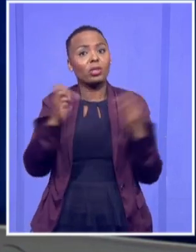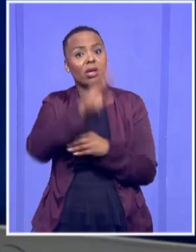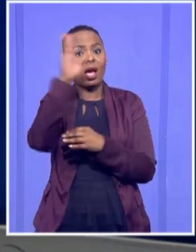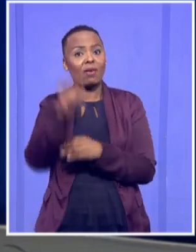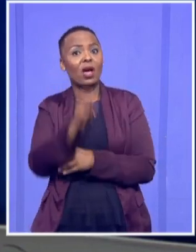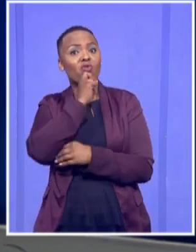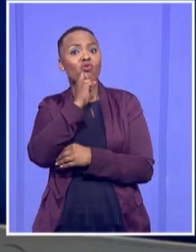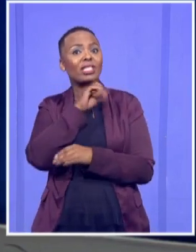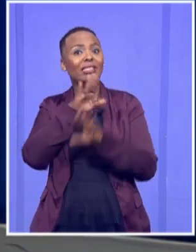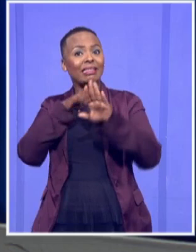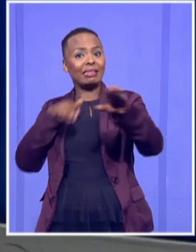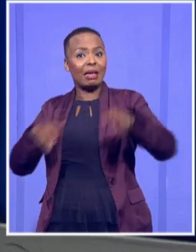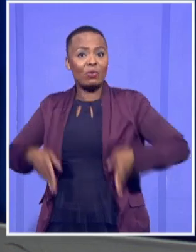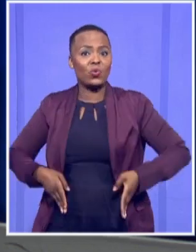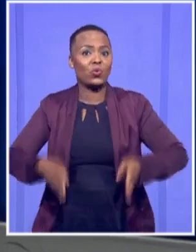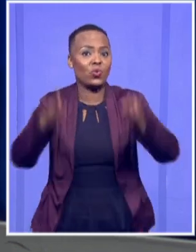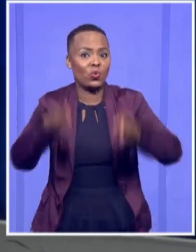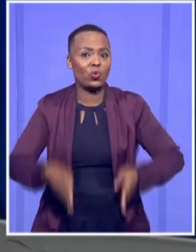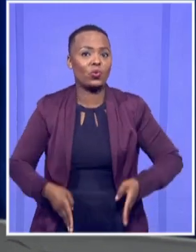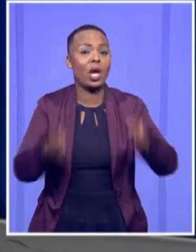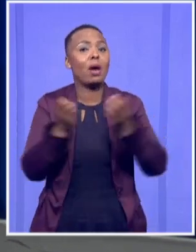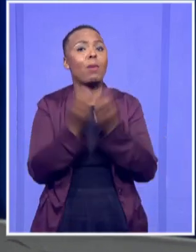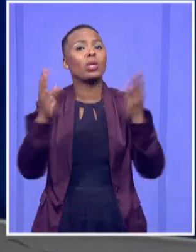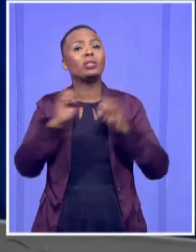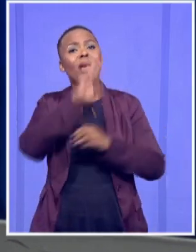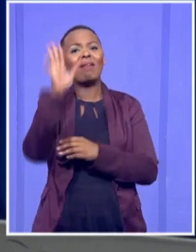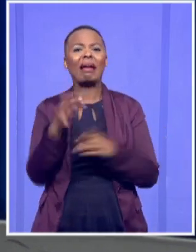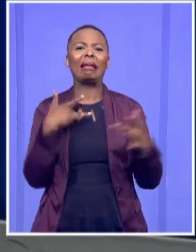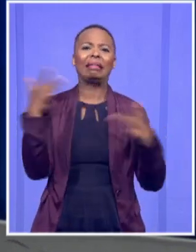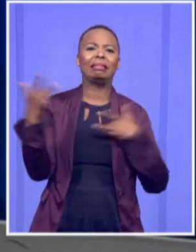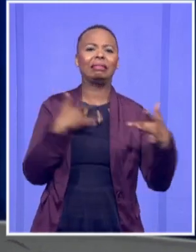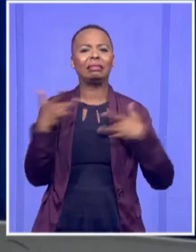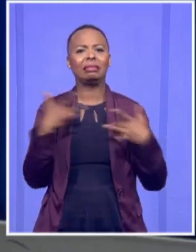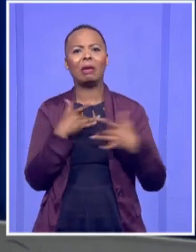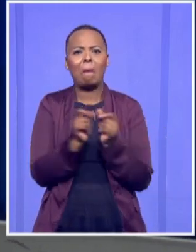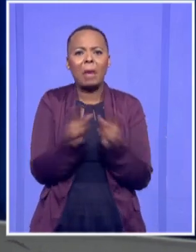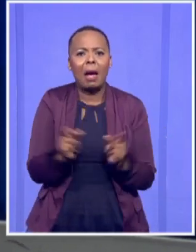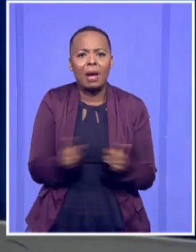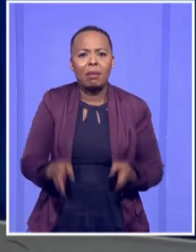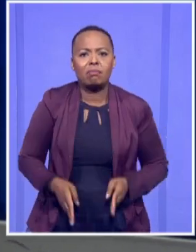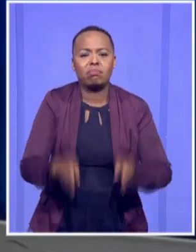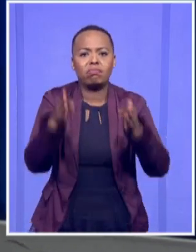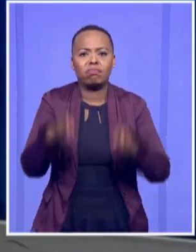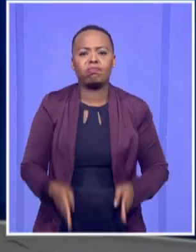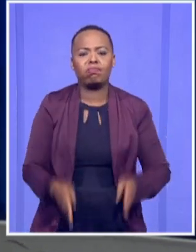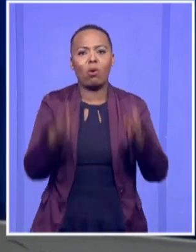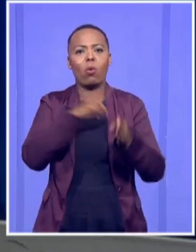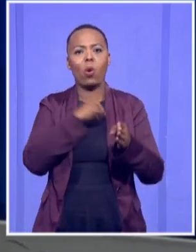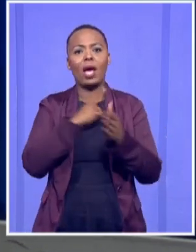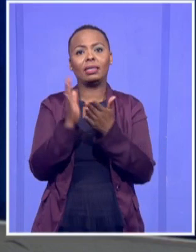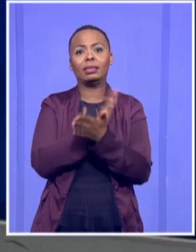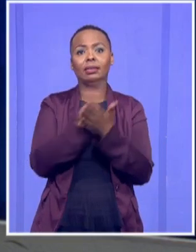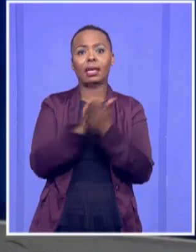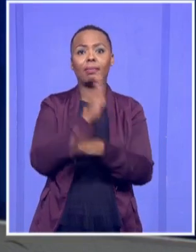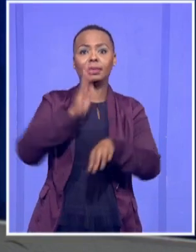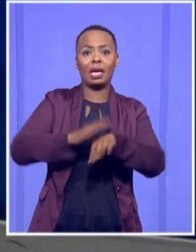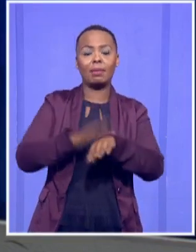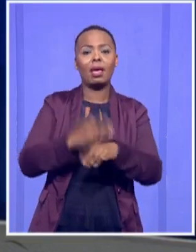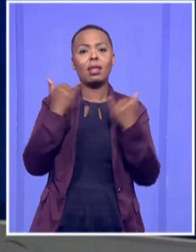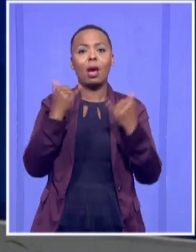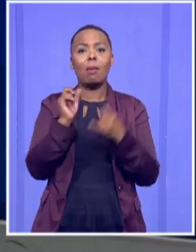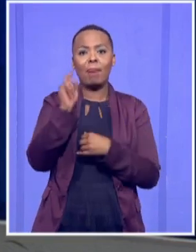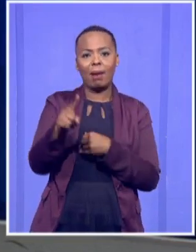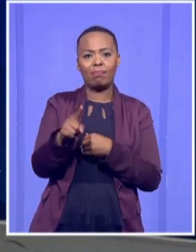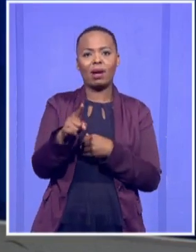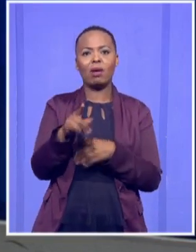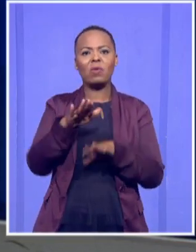have expressed frustration at the number of potholes they encounter every day, which in some instances are the cause of